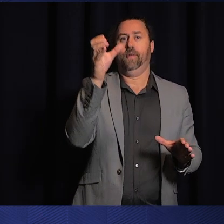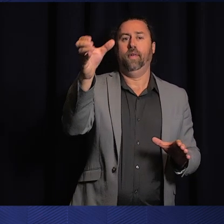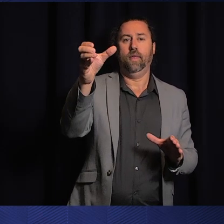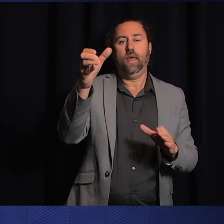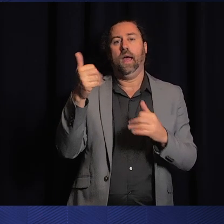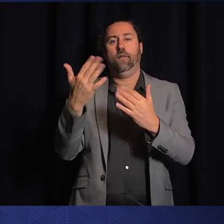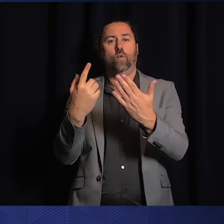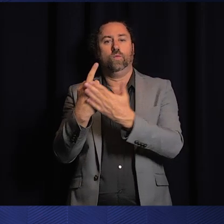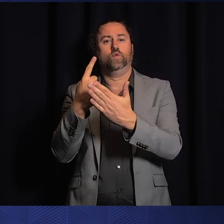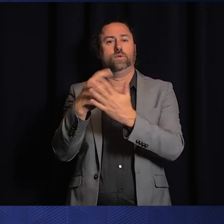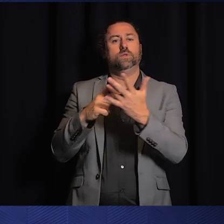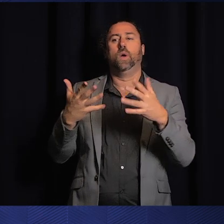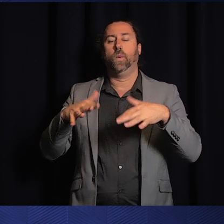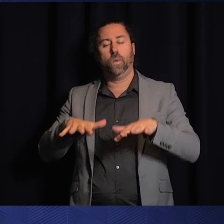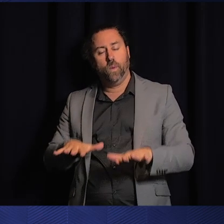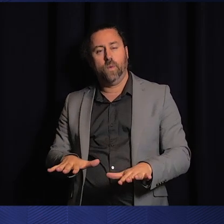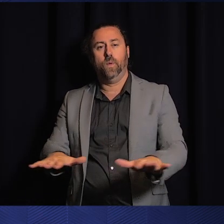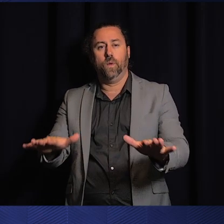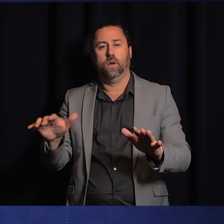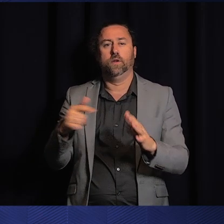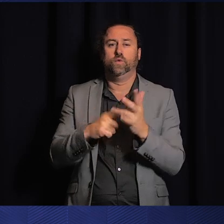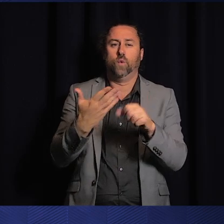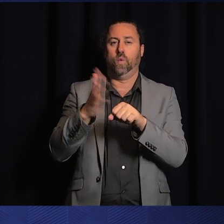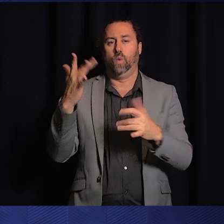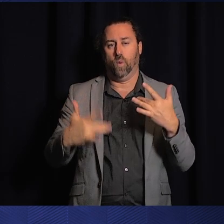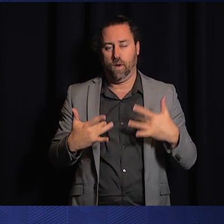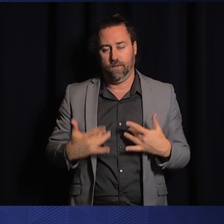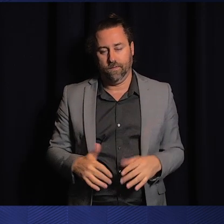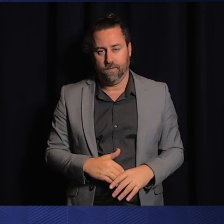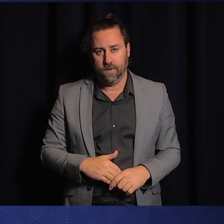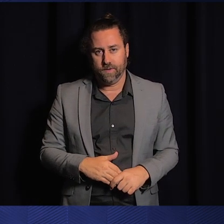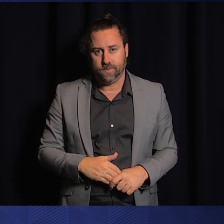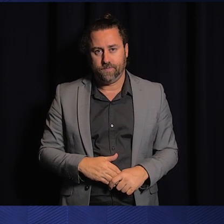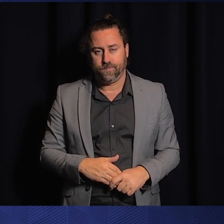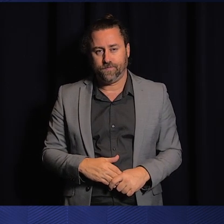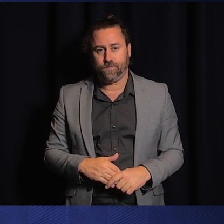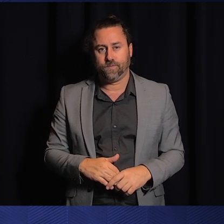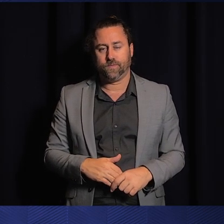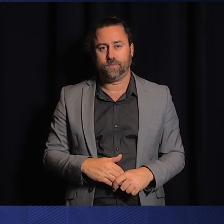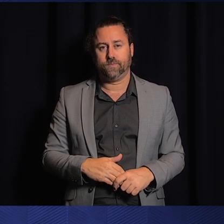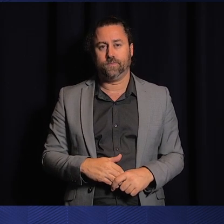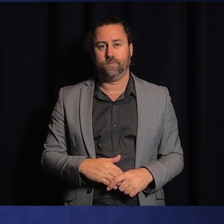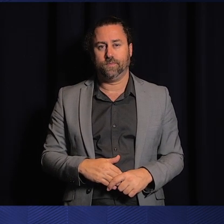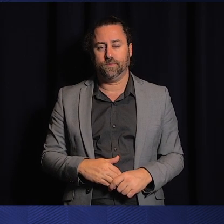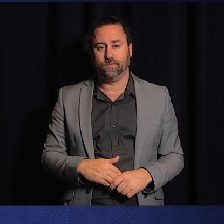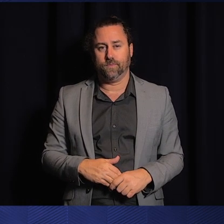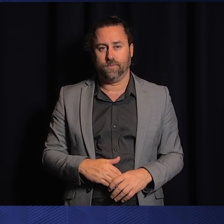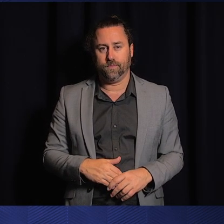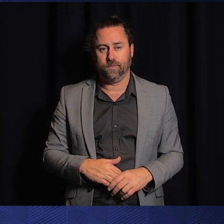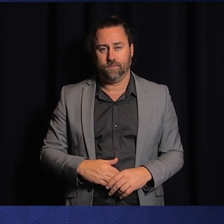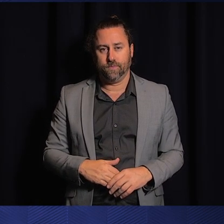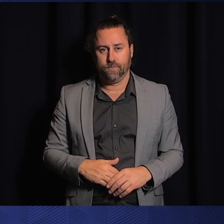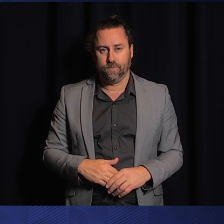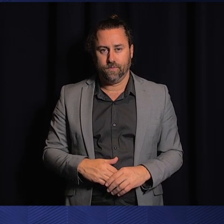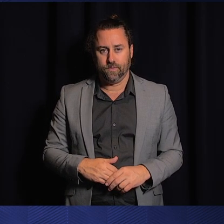presented, and while the strategy, everywhere, all the international and national